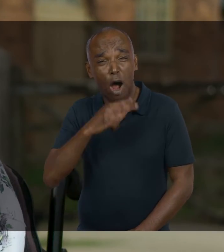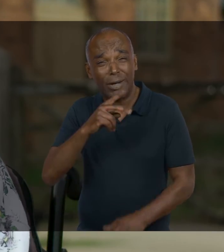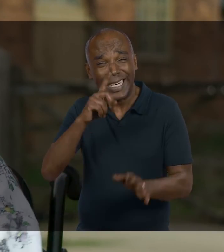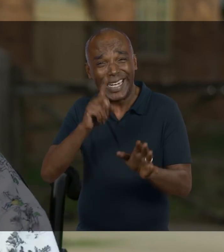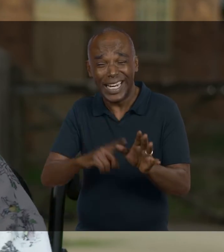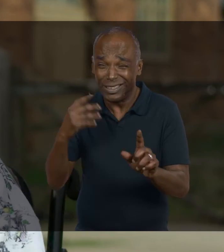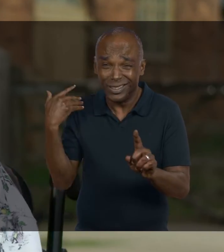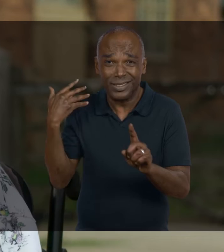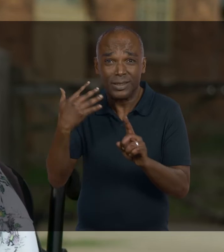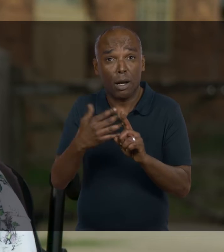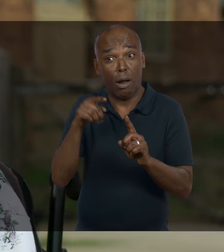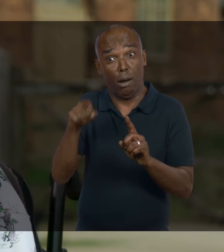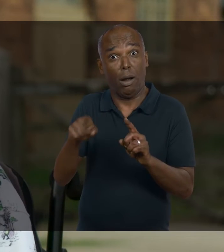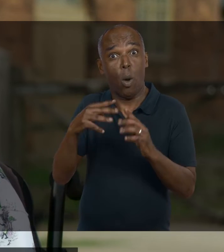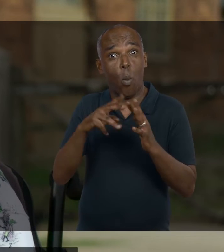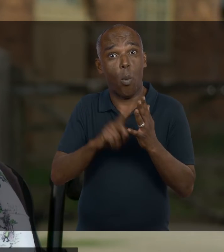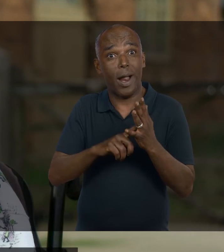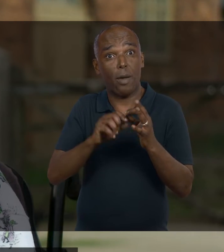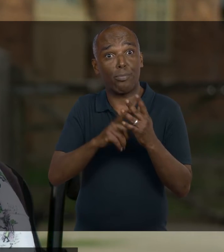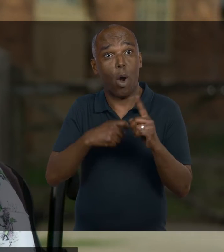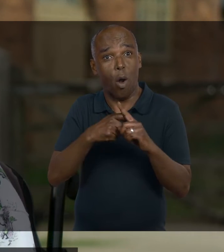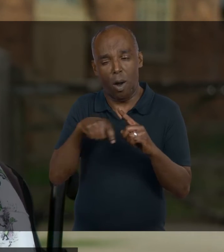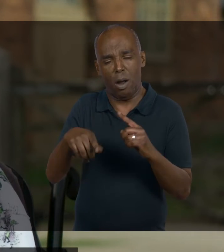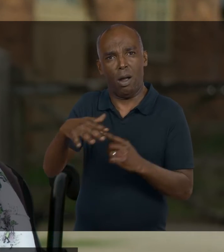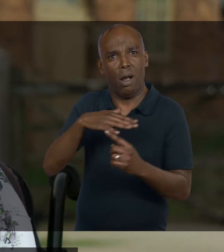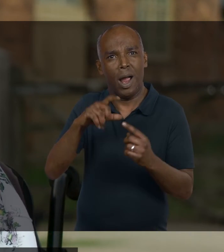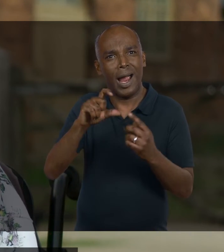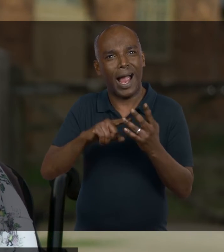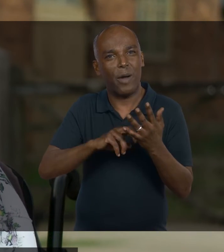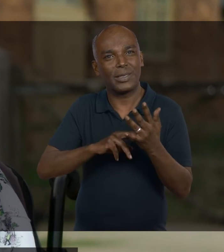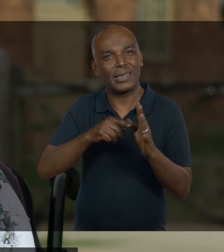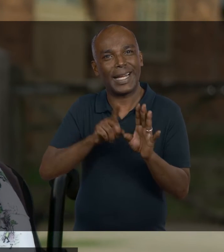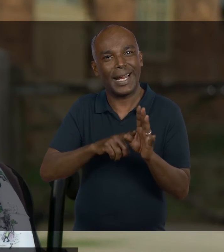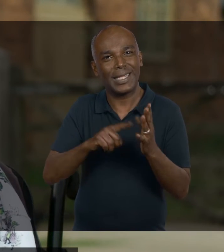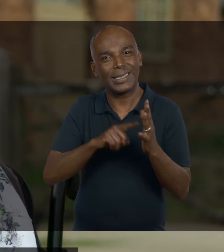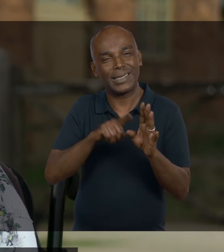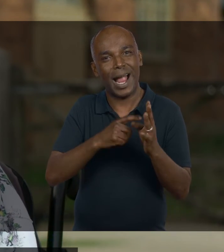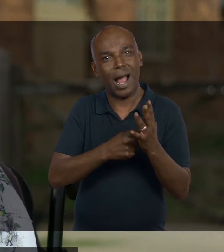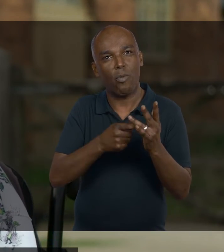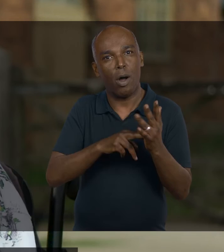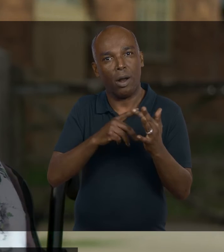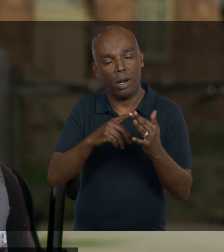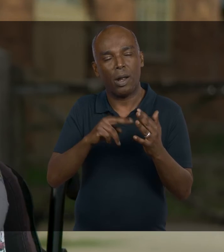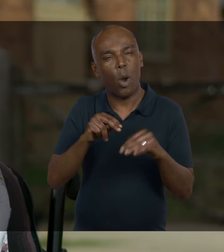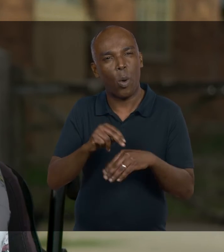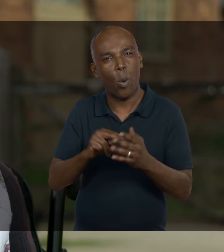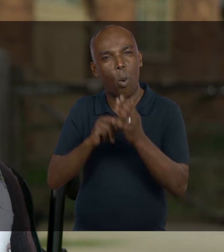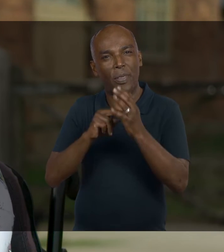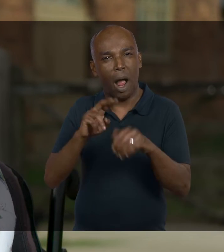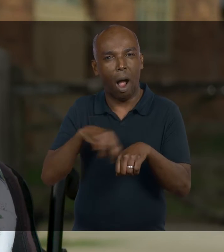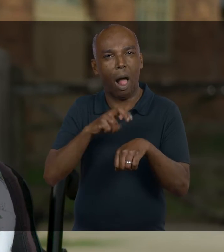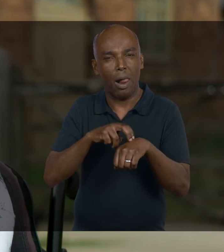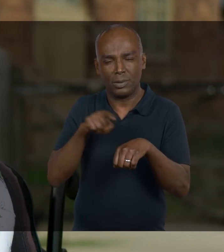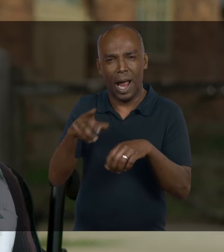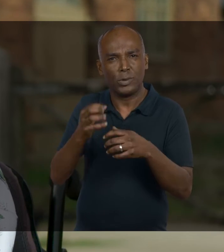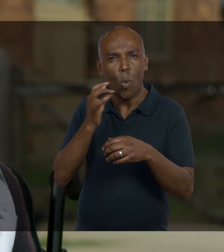For almost 200 years, Wellbrook in County Tyrone, Northern Ireland, was a